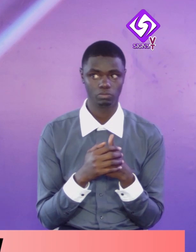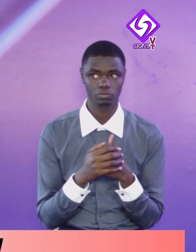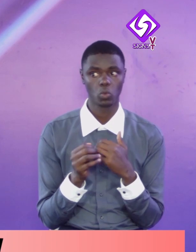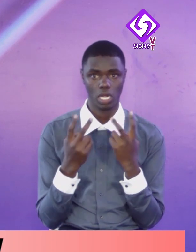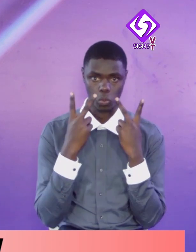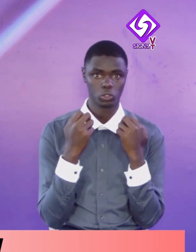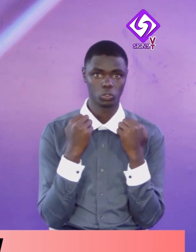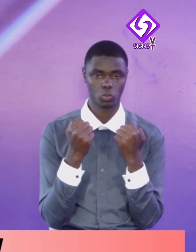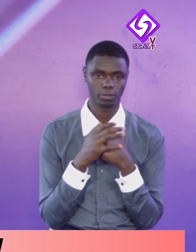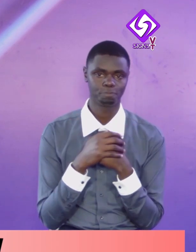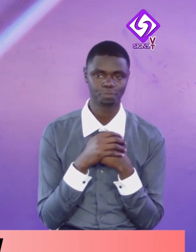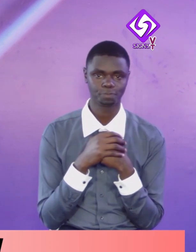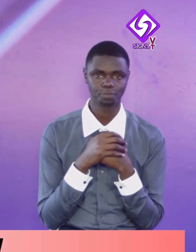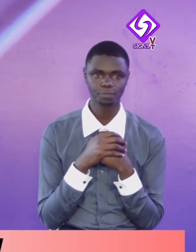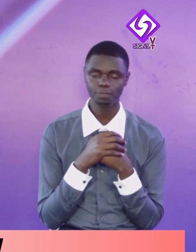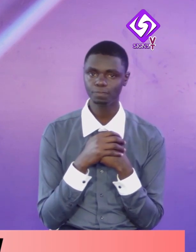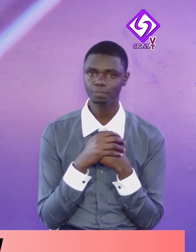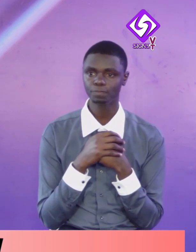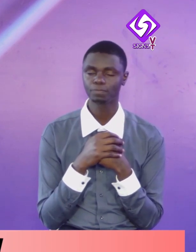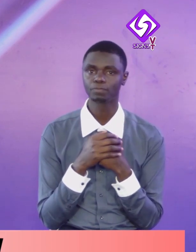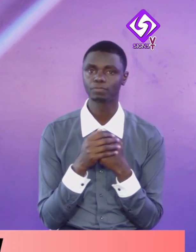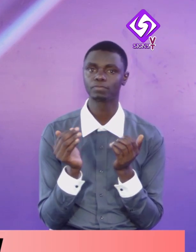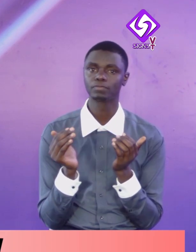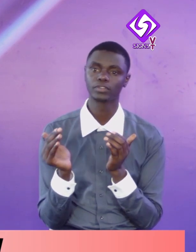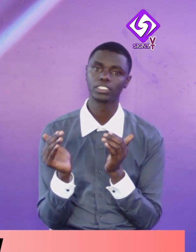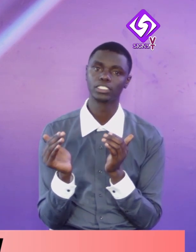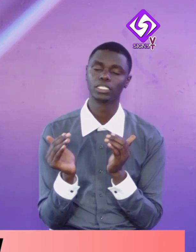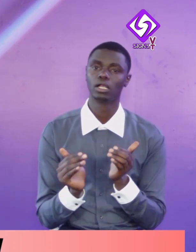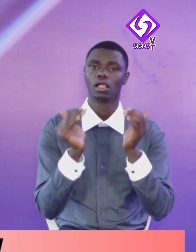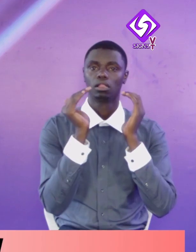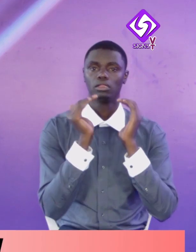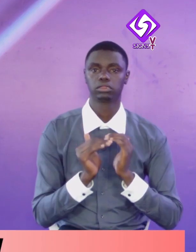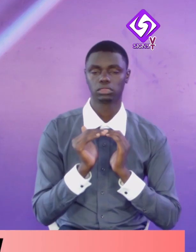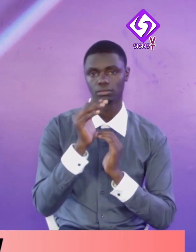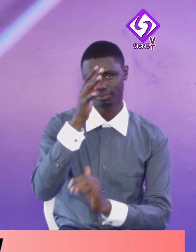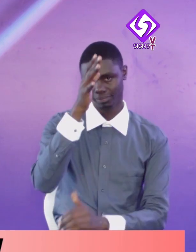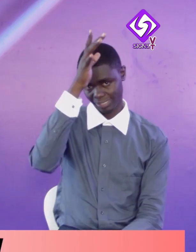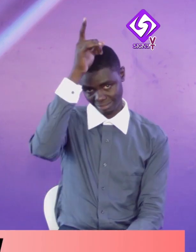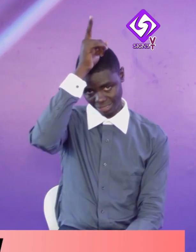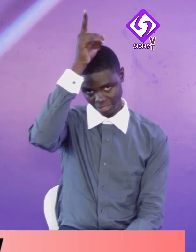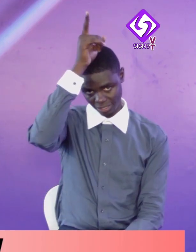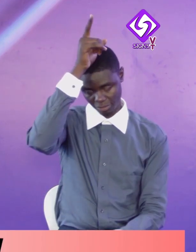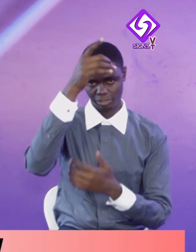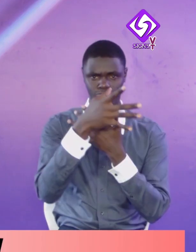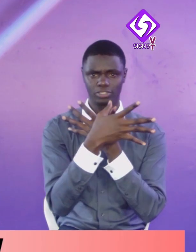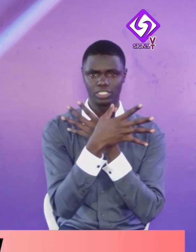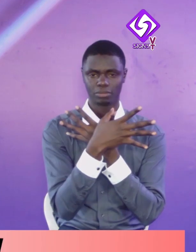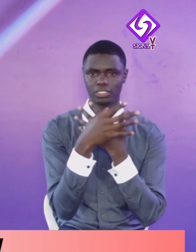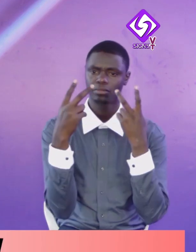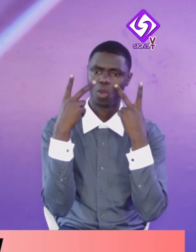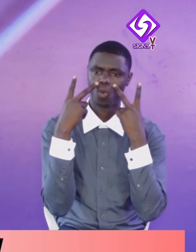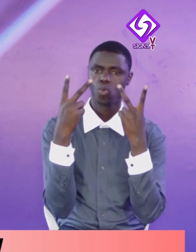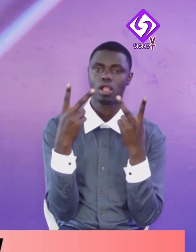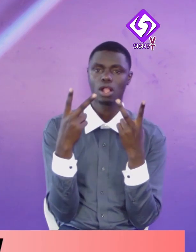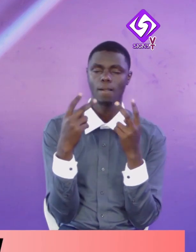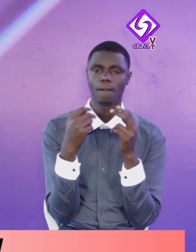stronger. Now, we can move to Germany. Yeah. Let's take a look at